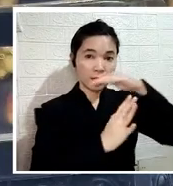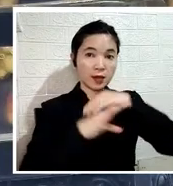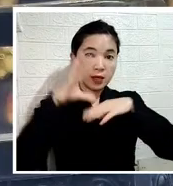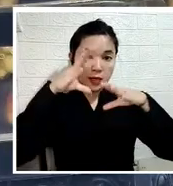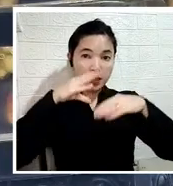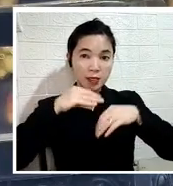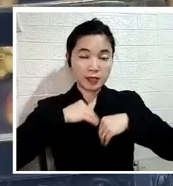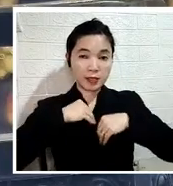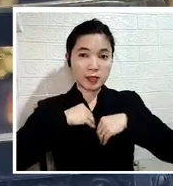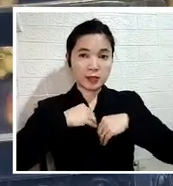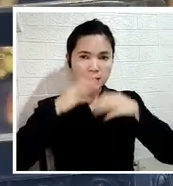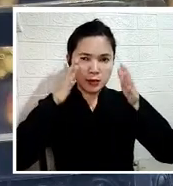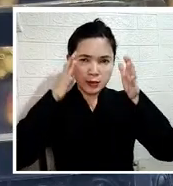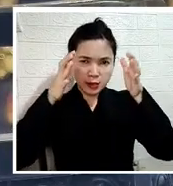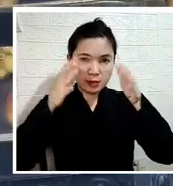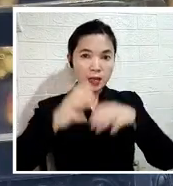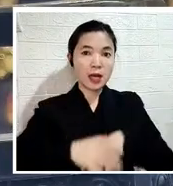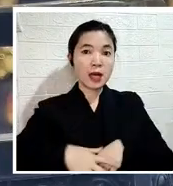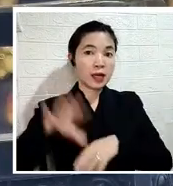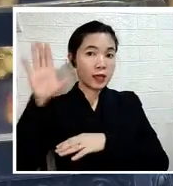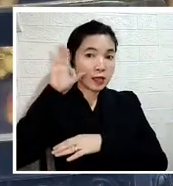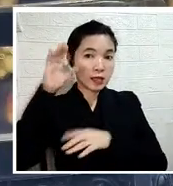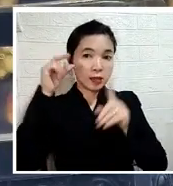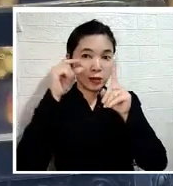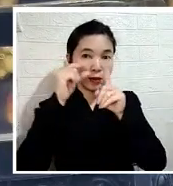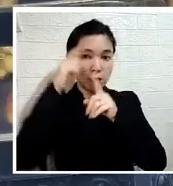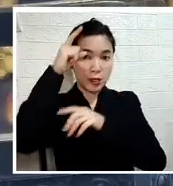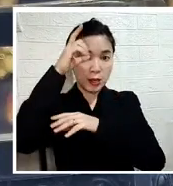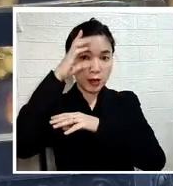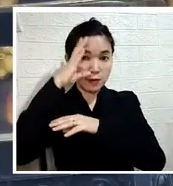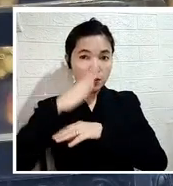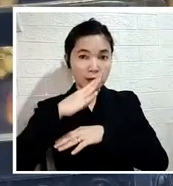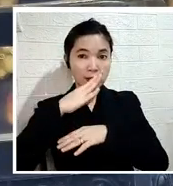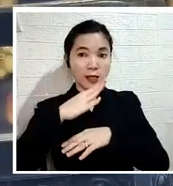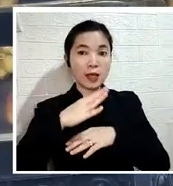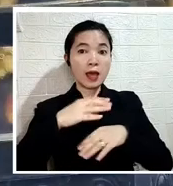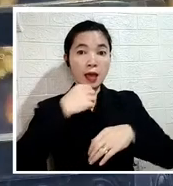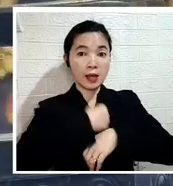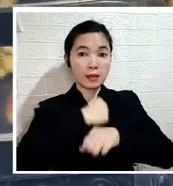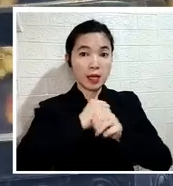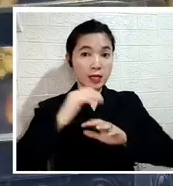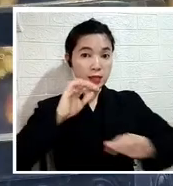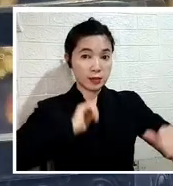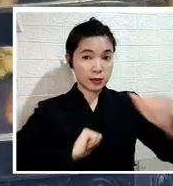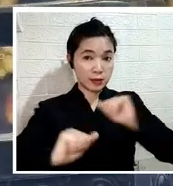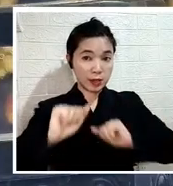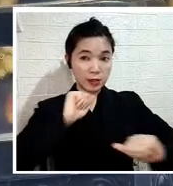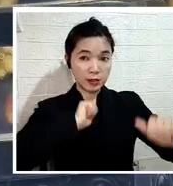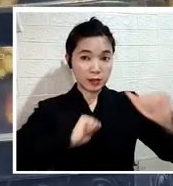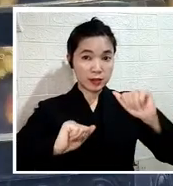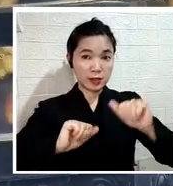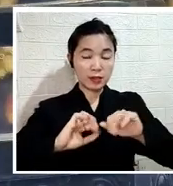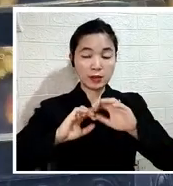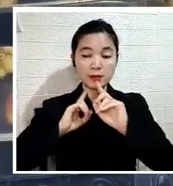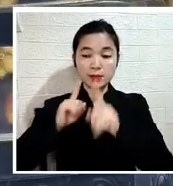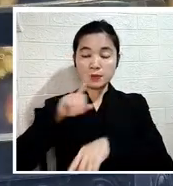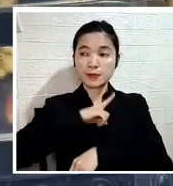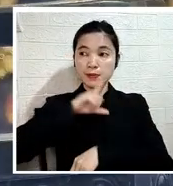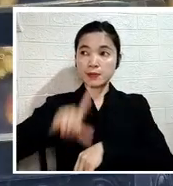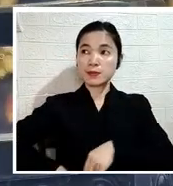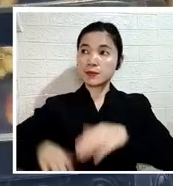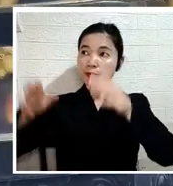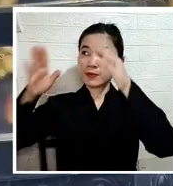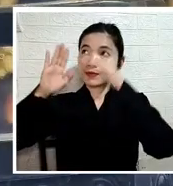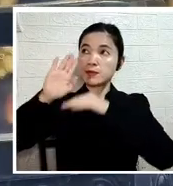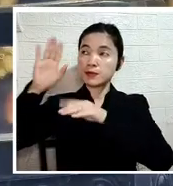listeners to the word of God and put it to practice. We pray. Lord,